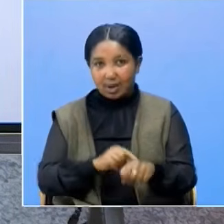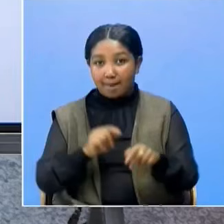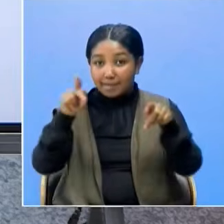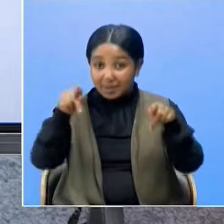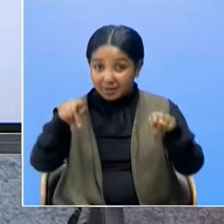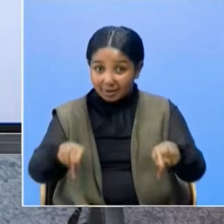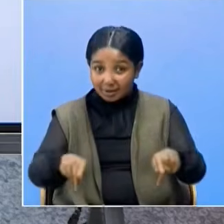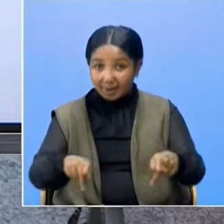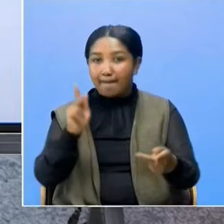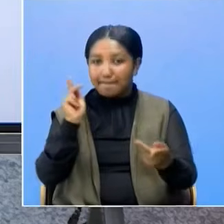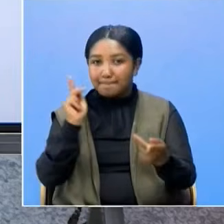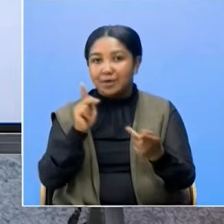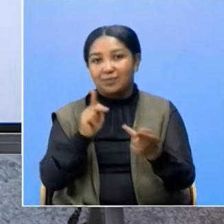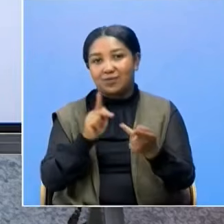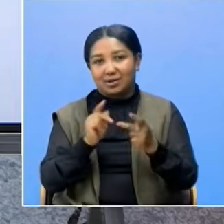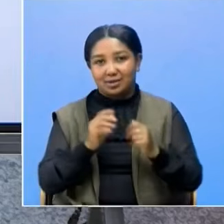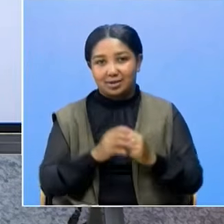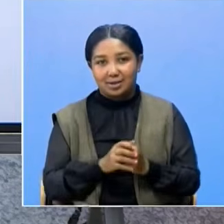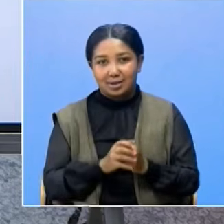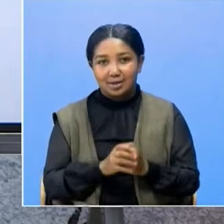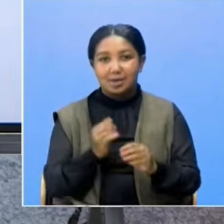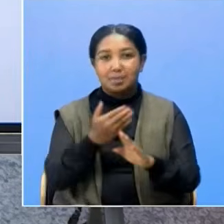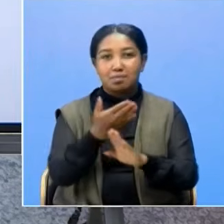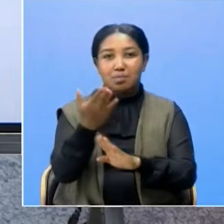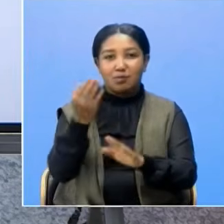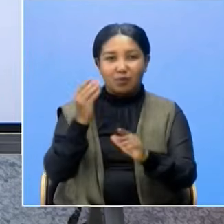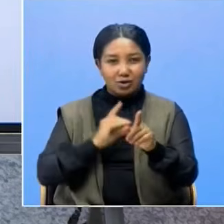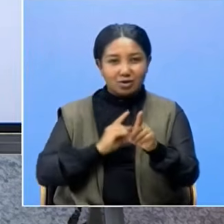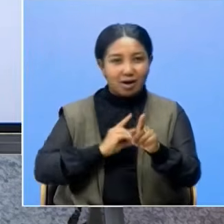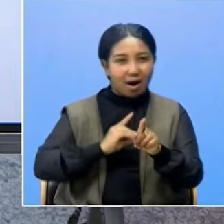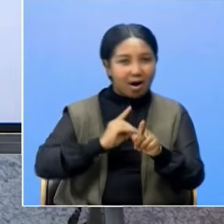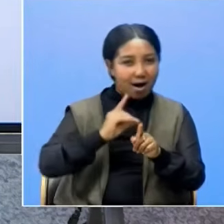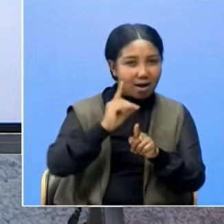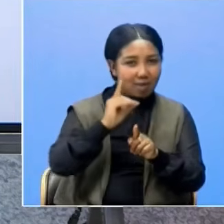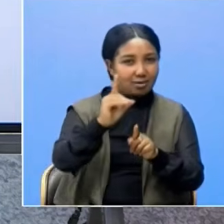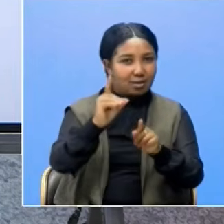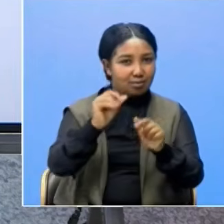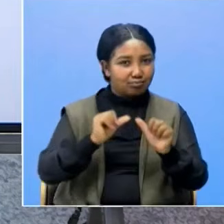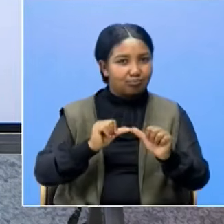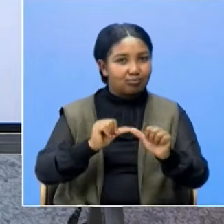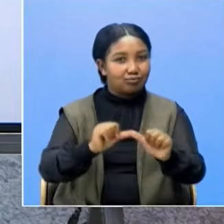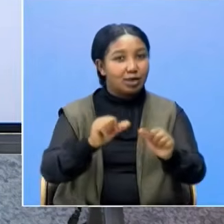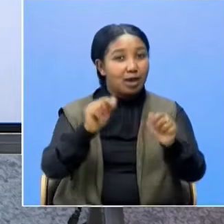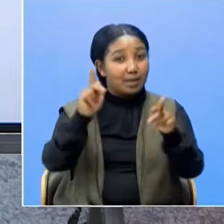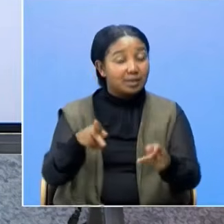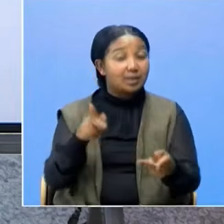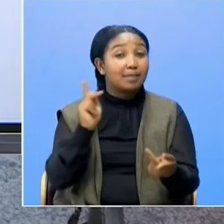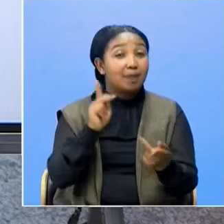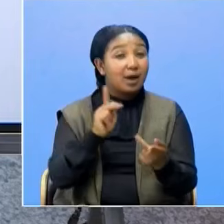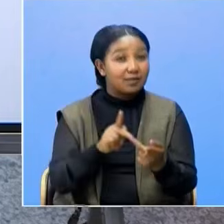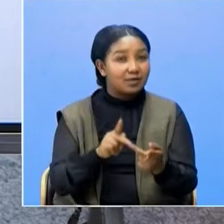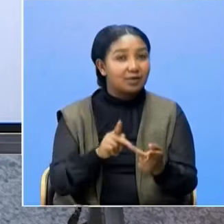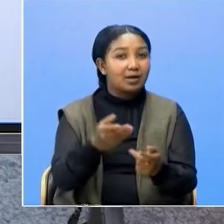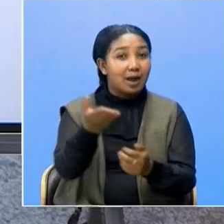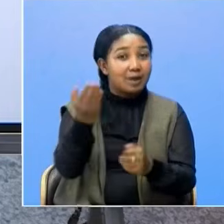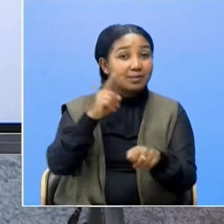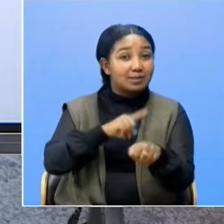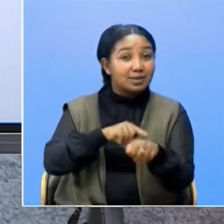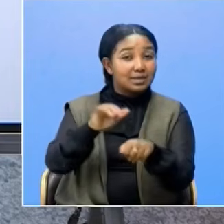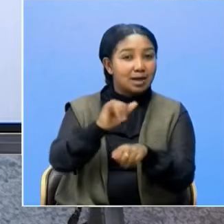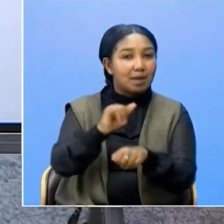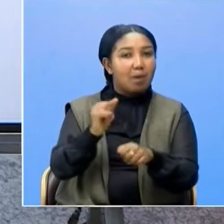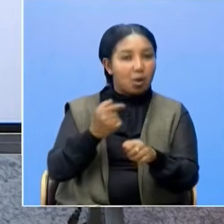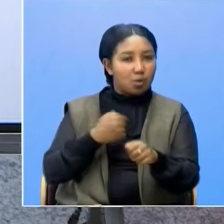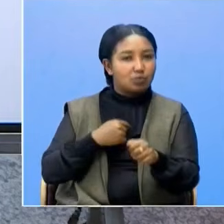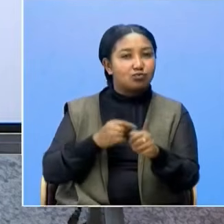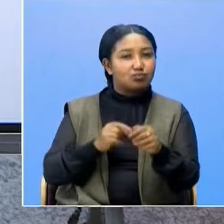Present perfect. Before we directly dive into the present perfect, just like last time, I want to tell you